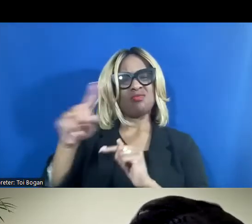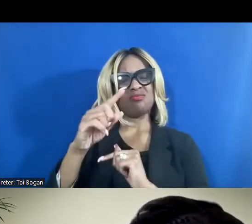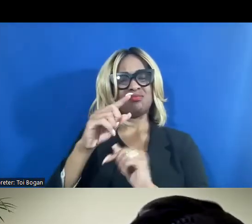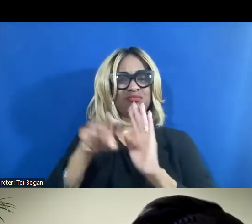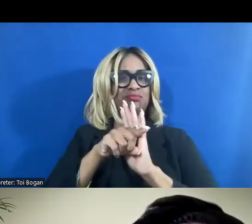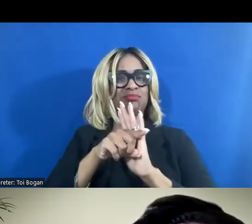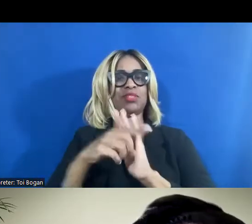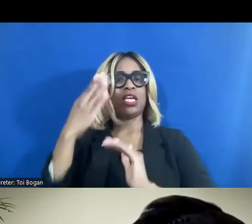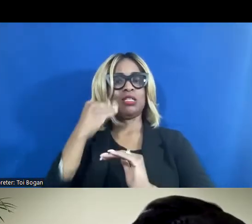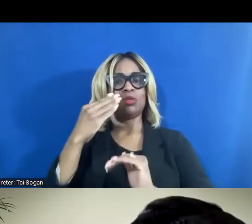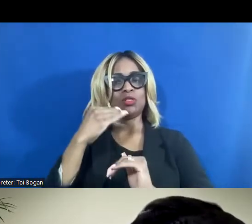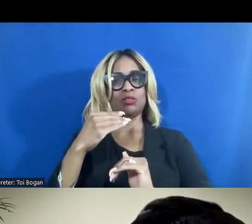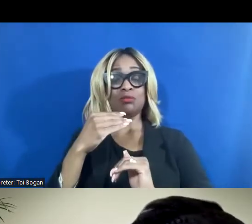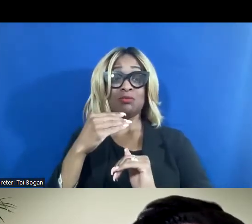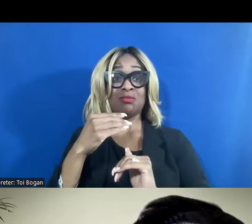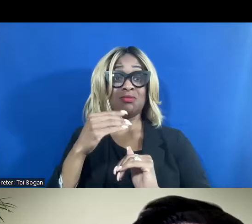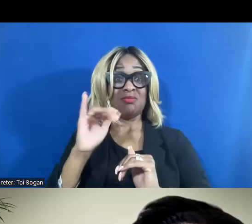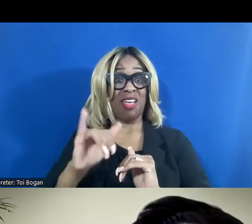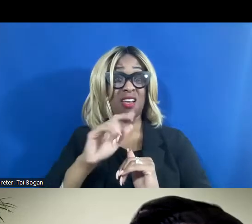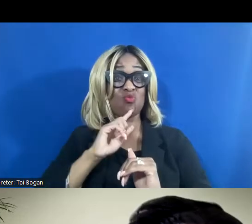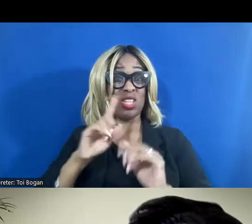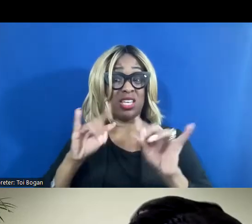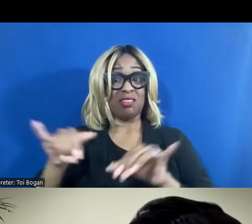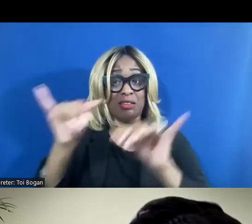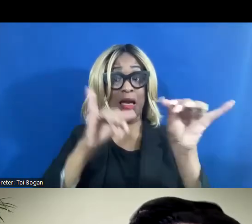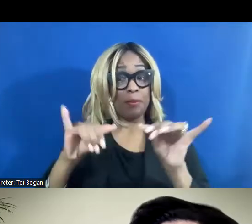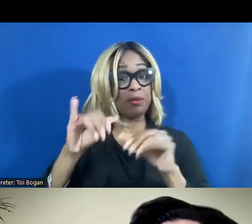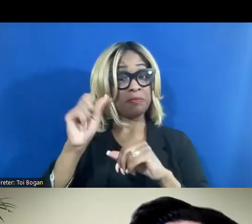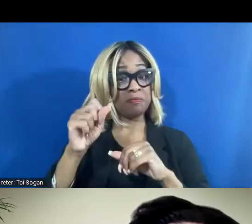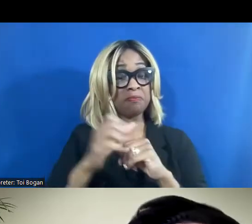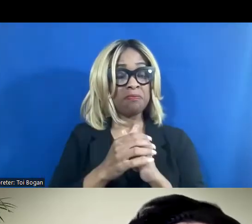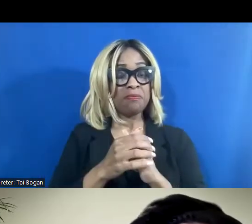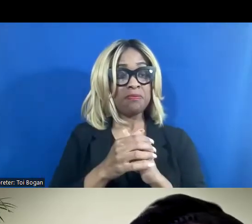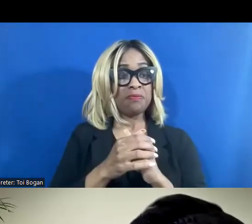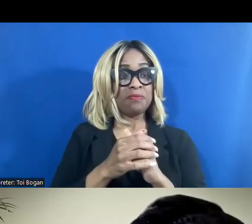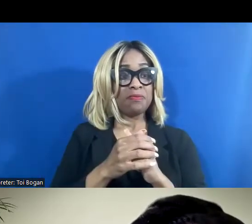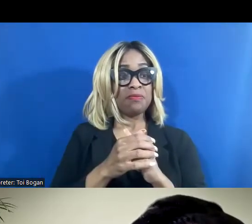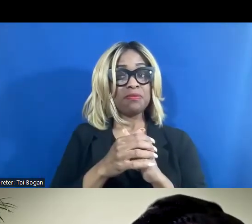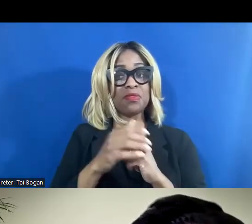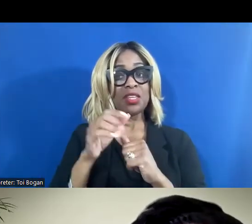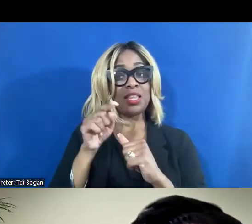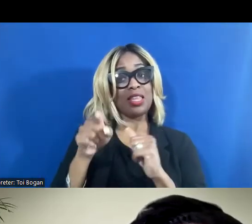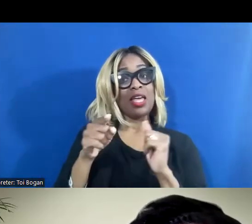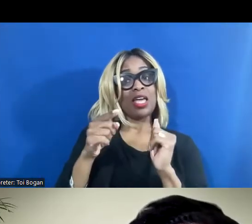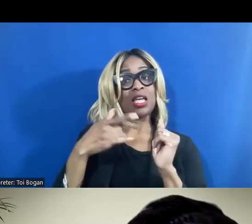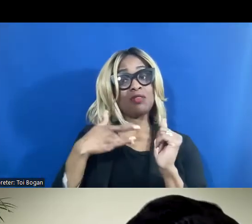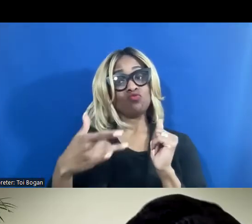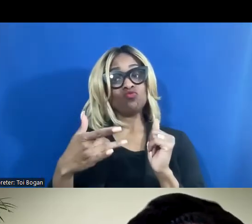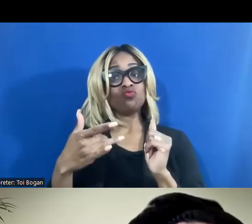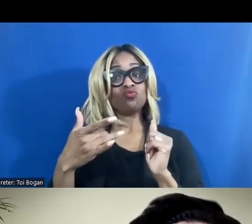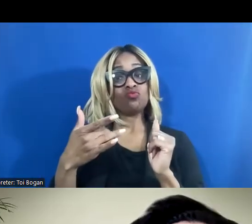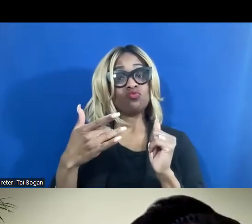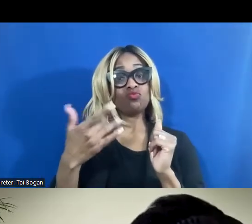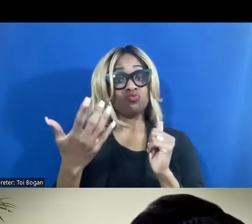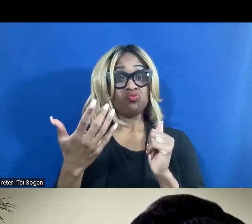not uncommon. They are not one of a dozen. They tend to be